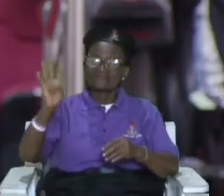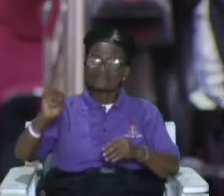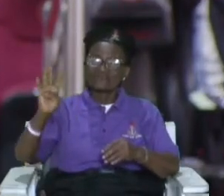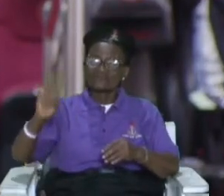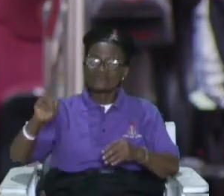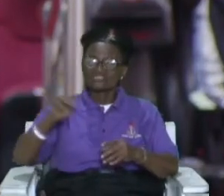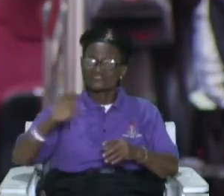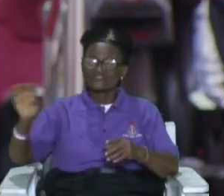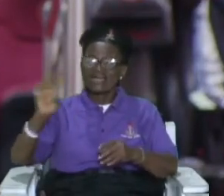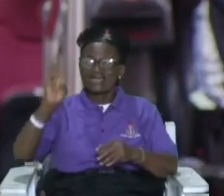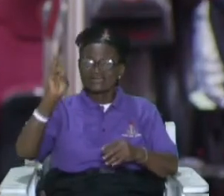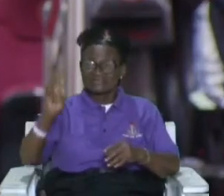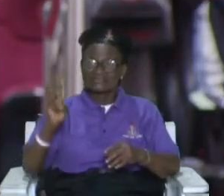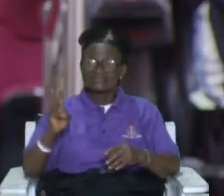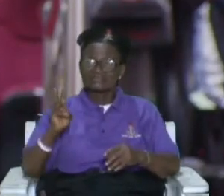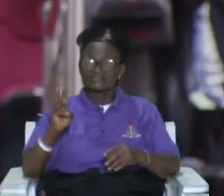6,